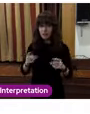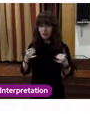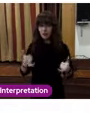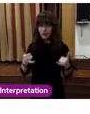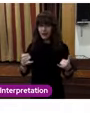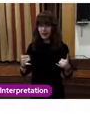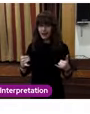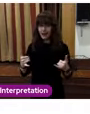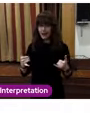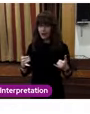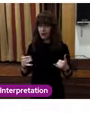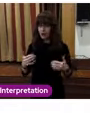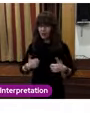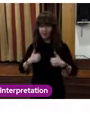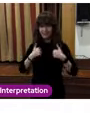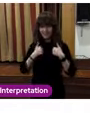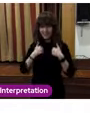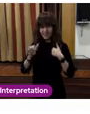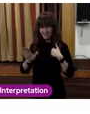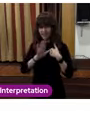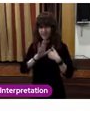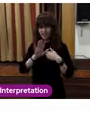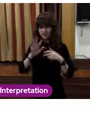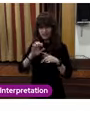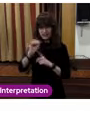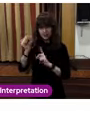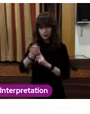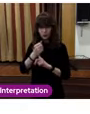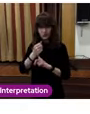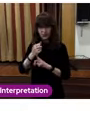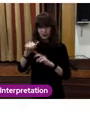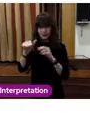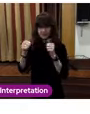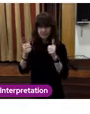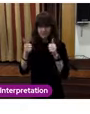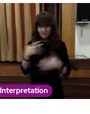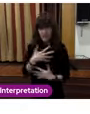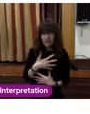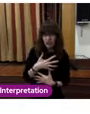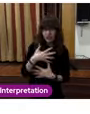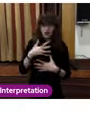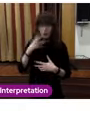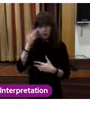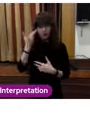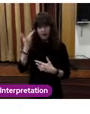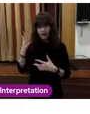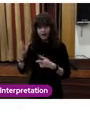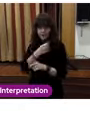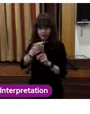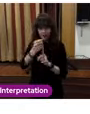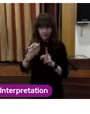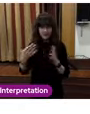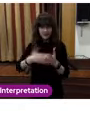in my state of fear because of the spike and obviously the cancel warning.